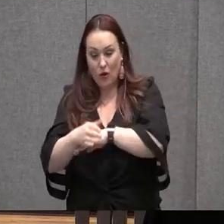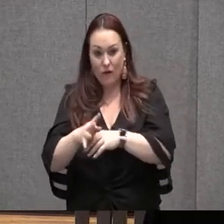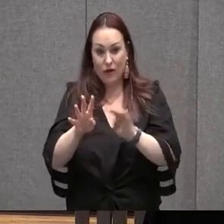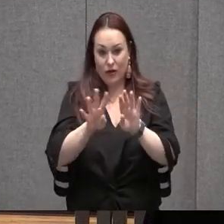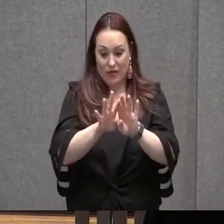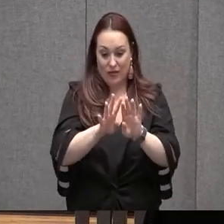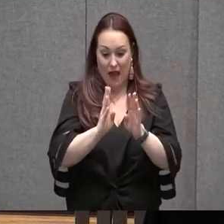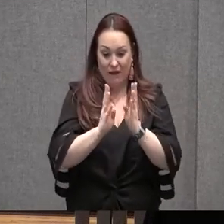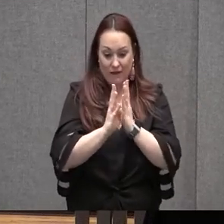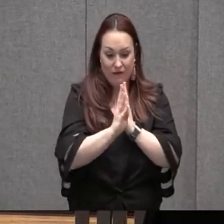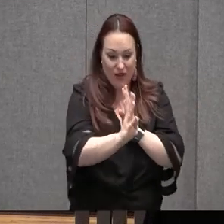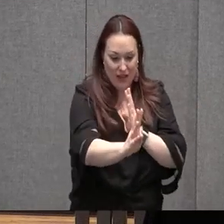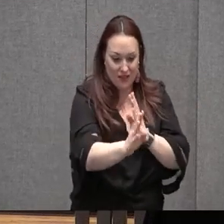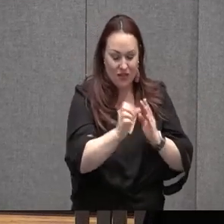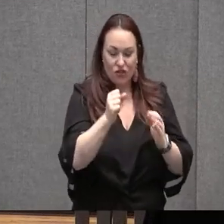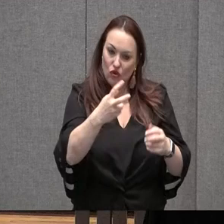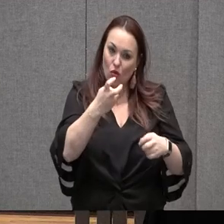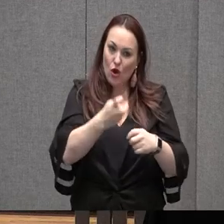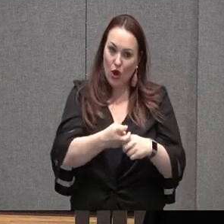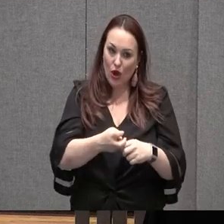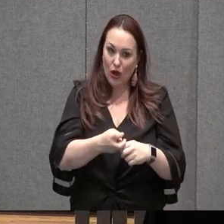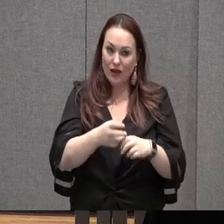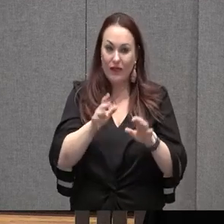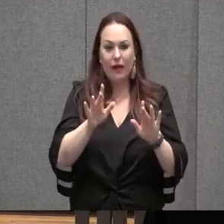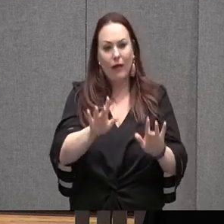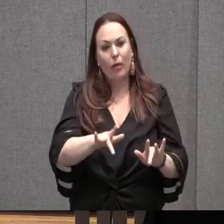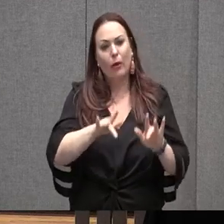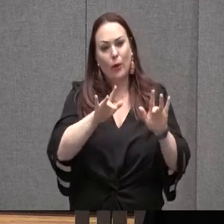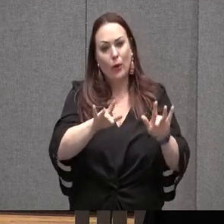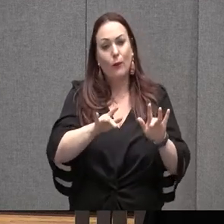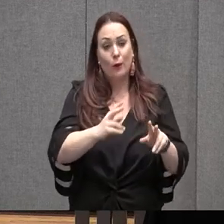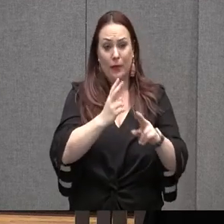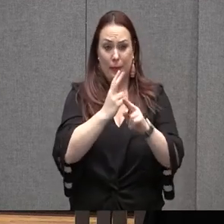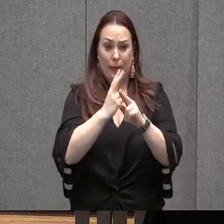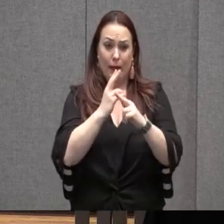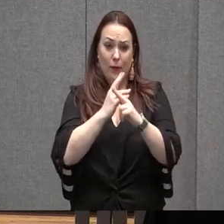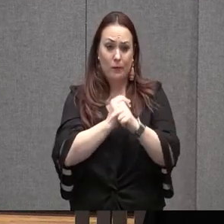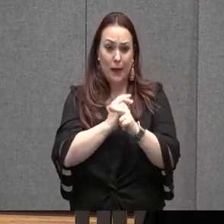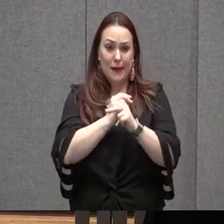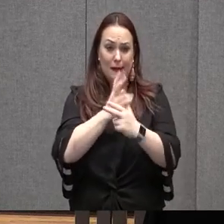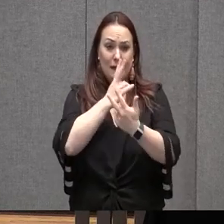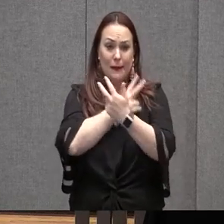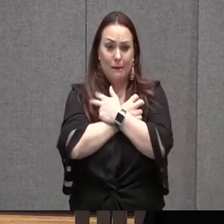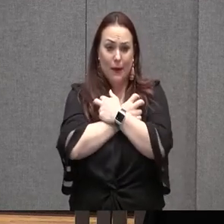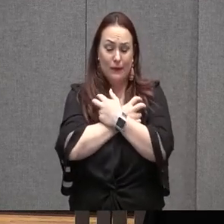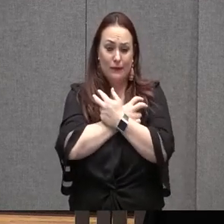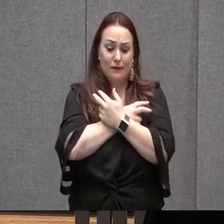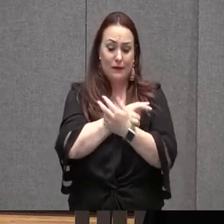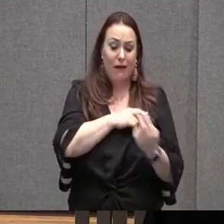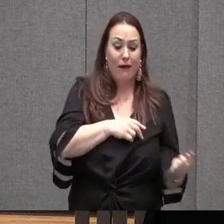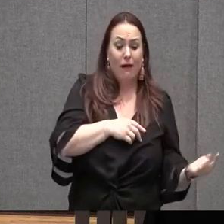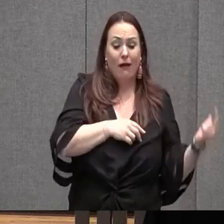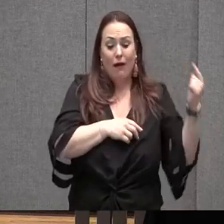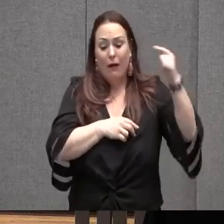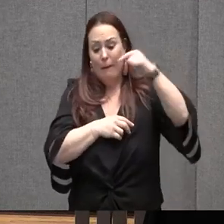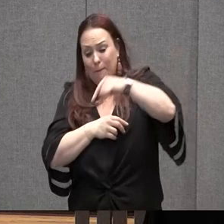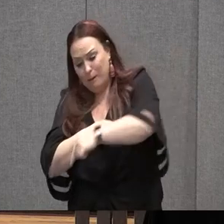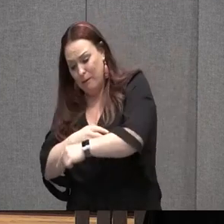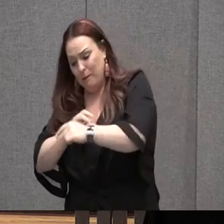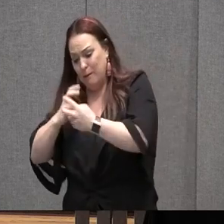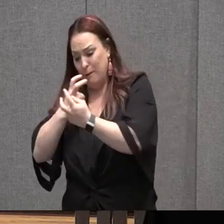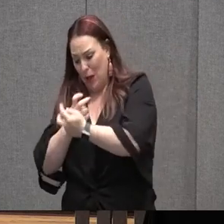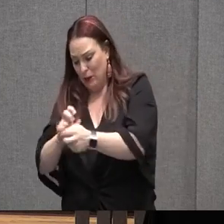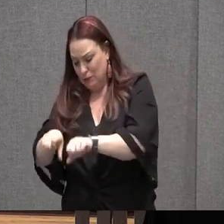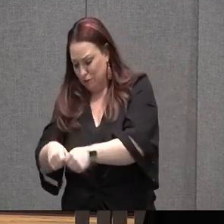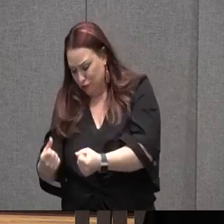so hard that their poor little bunny bones might get broken. The first time made safely over